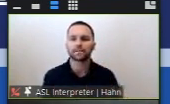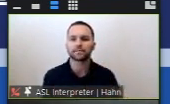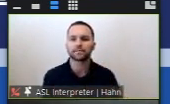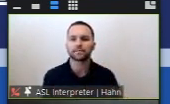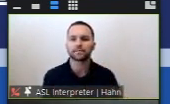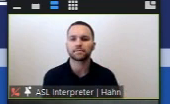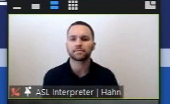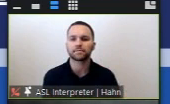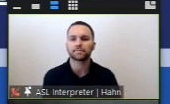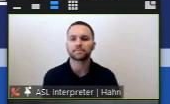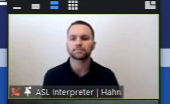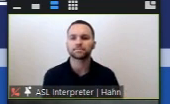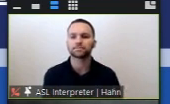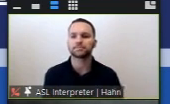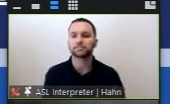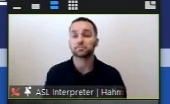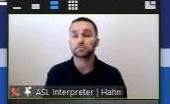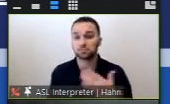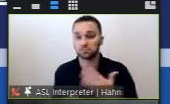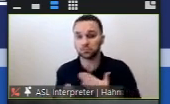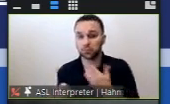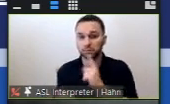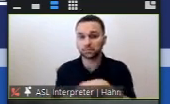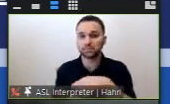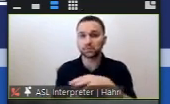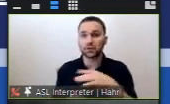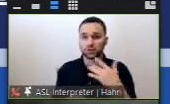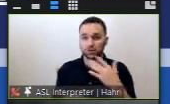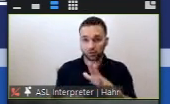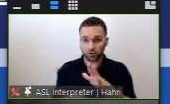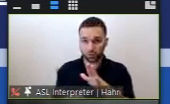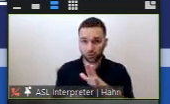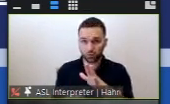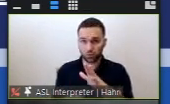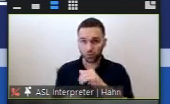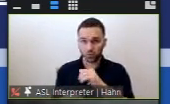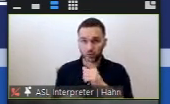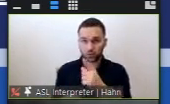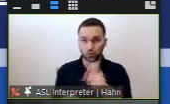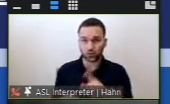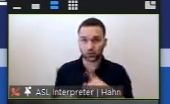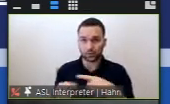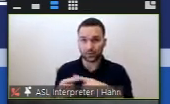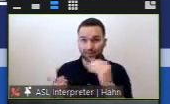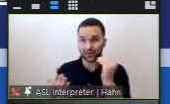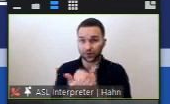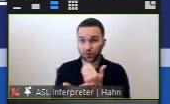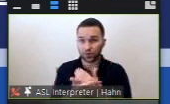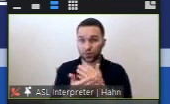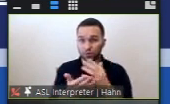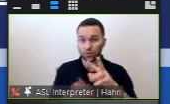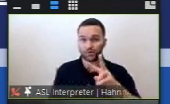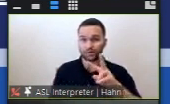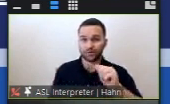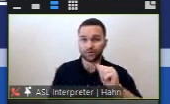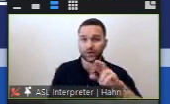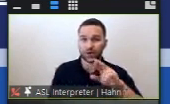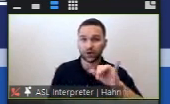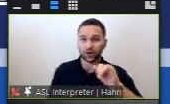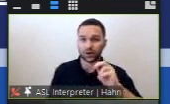Yes, I can take that question. I believe your question was about the Mu variant. So that is a new WHO